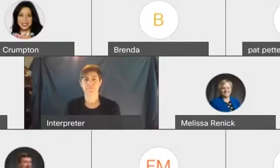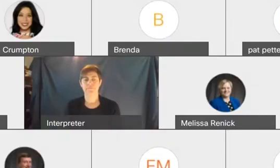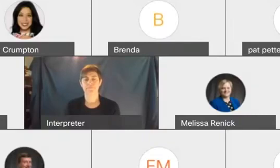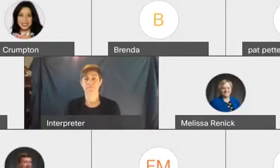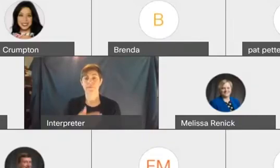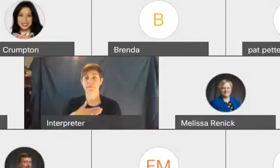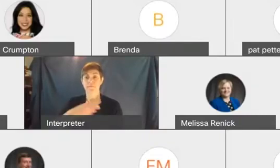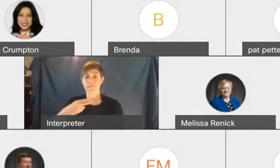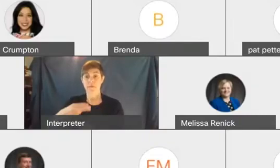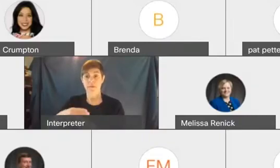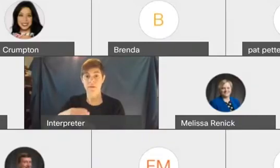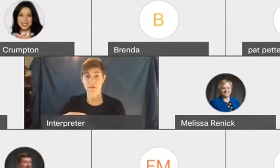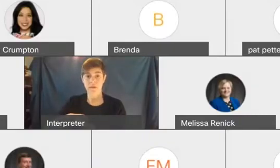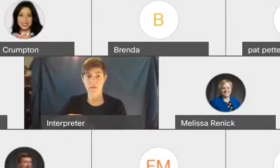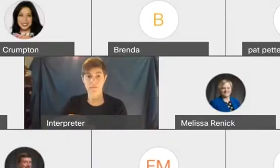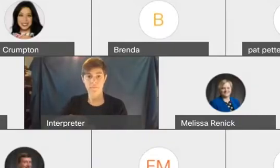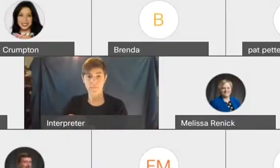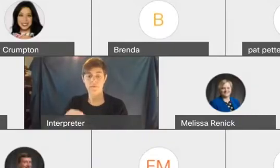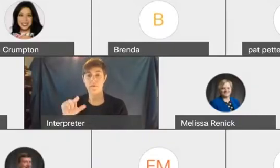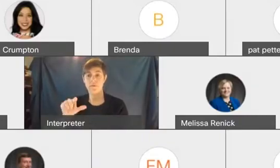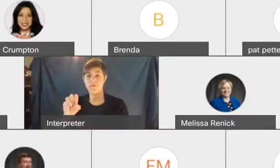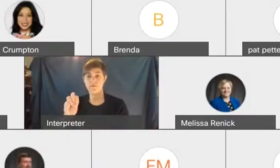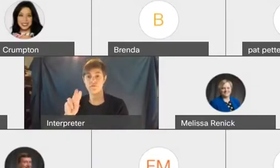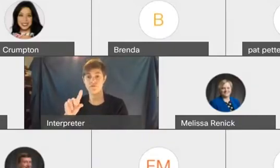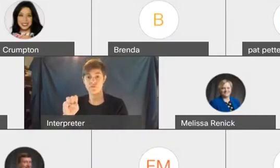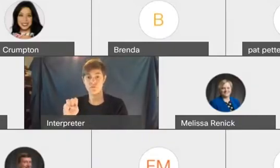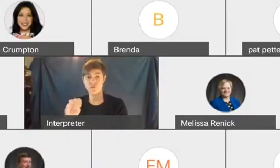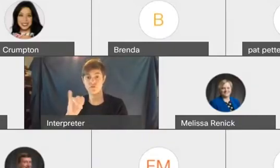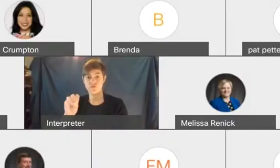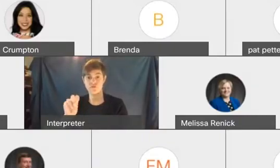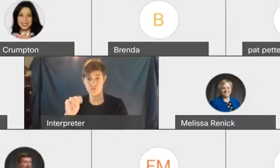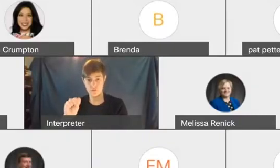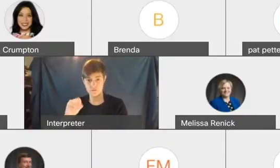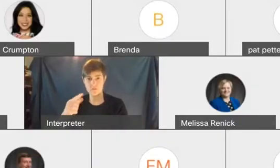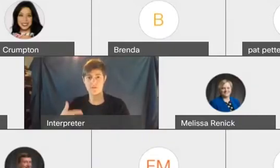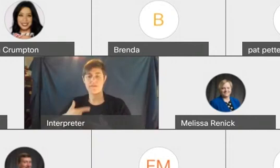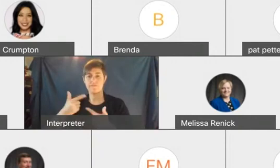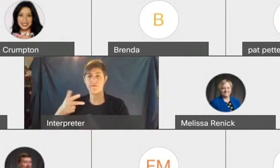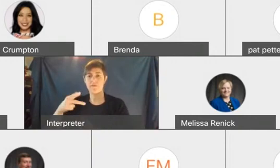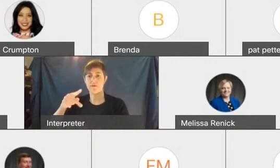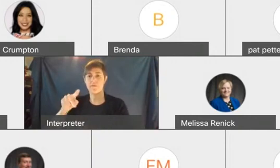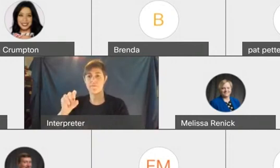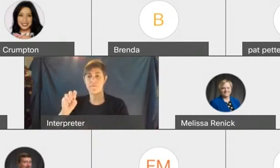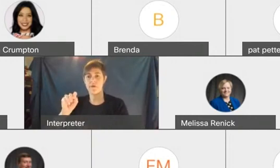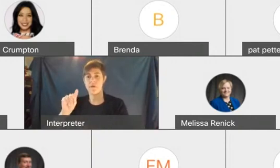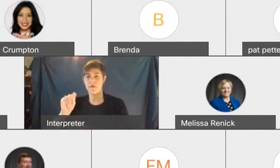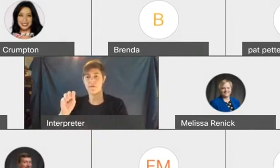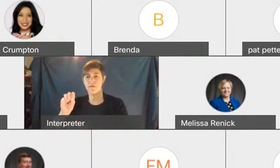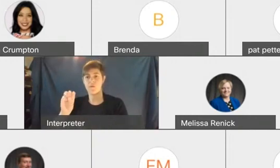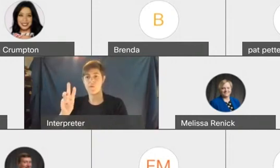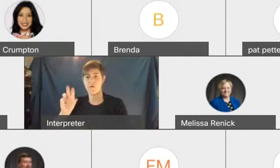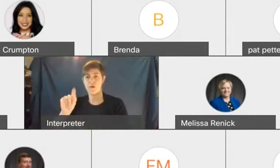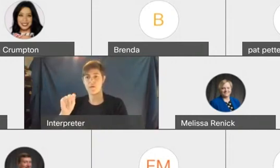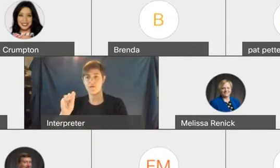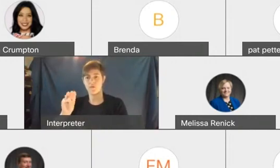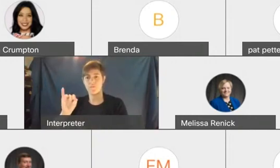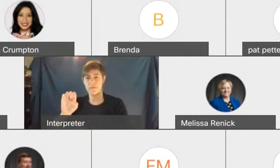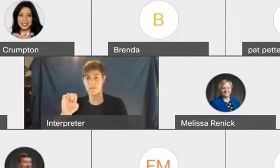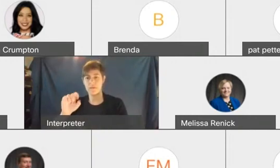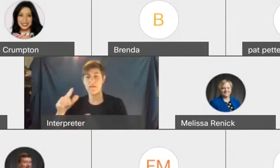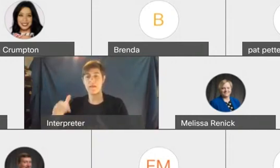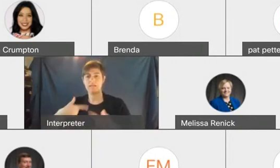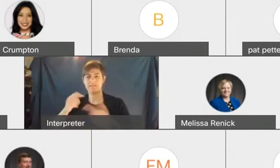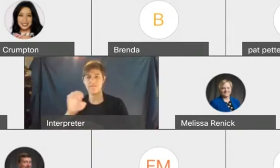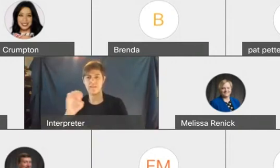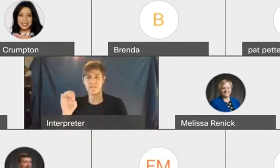My name is Judson Jones, and I live in Pottawatomie County, Kansas. And I live on the east side of the river, next to